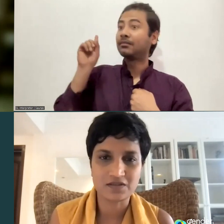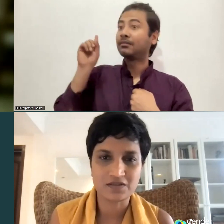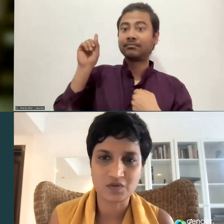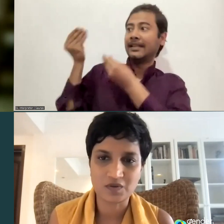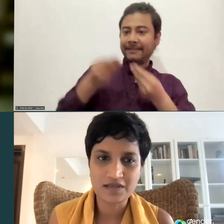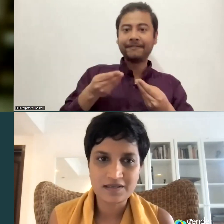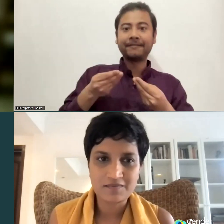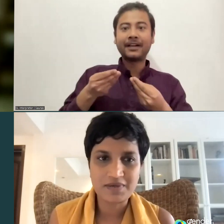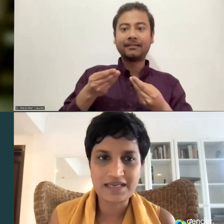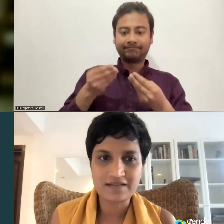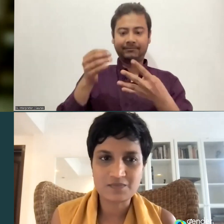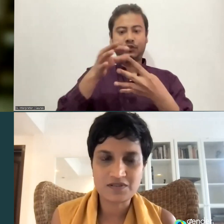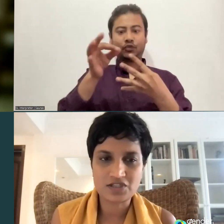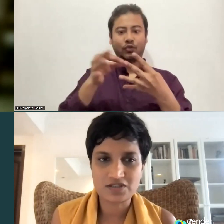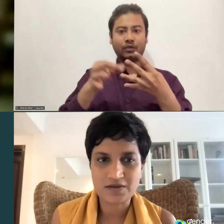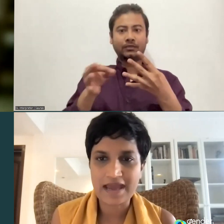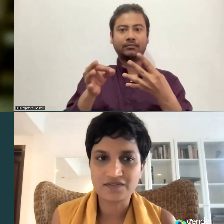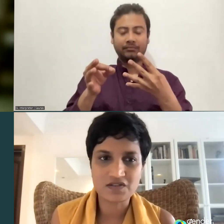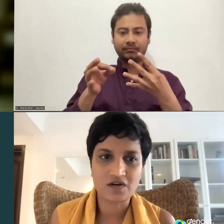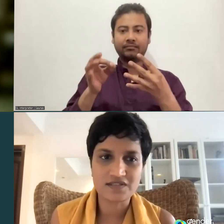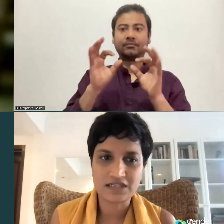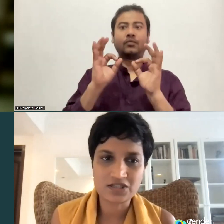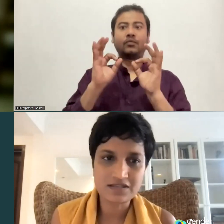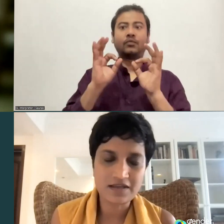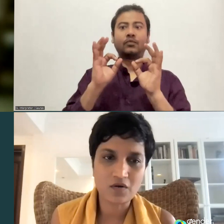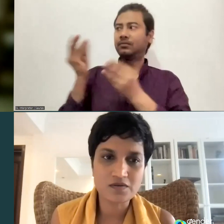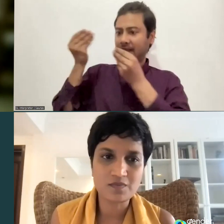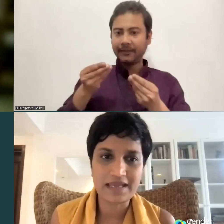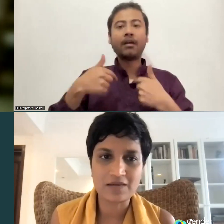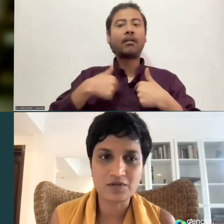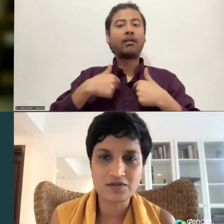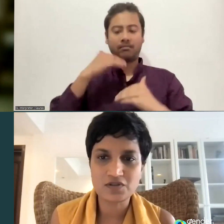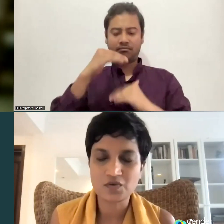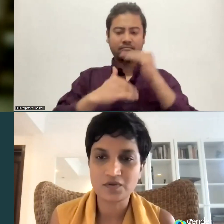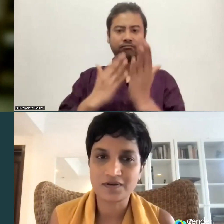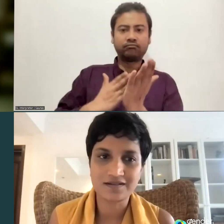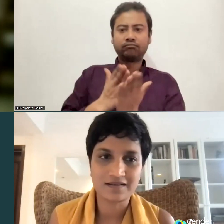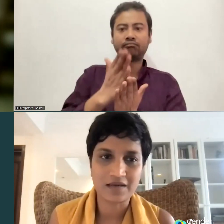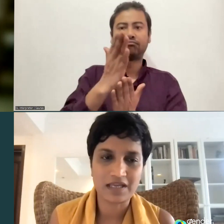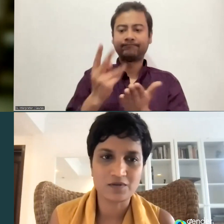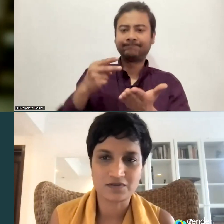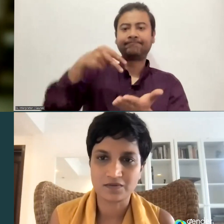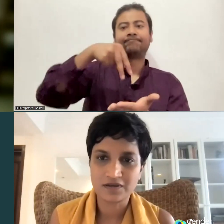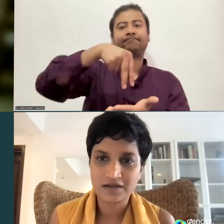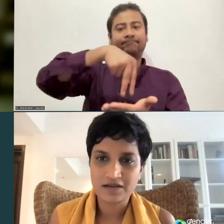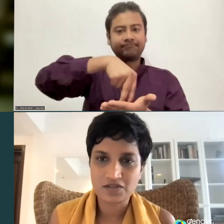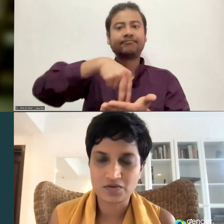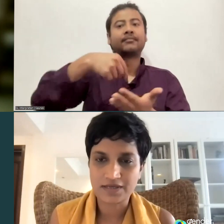me to be in this position to have this conversation and also be able to do the work that I'm able